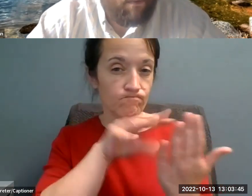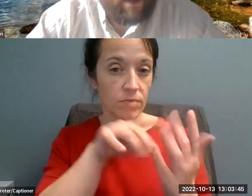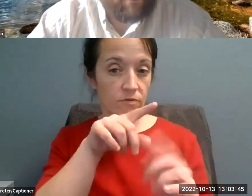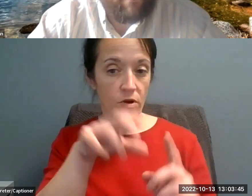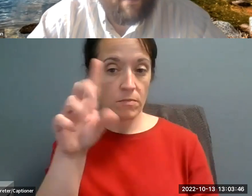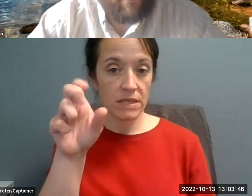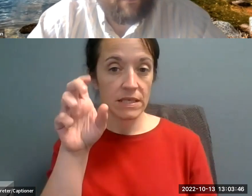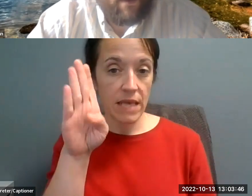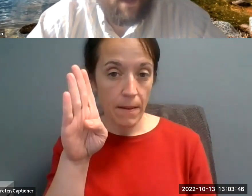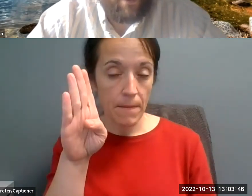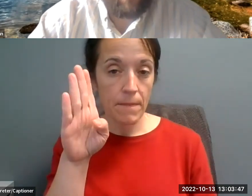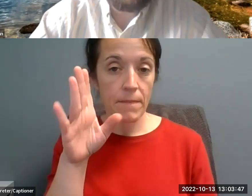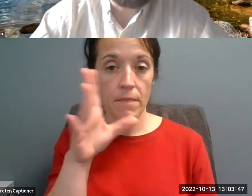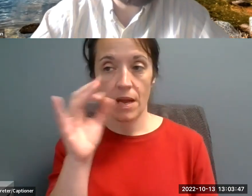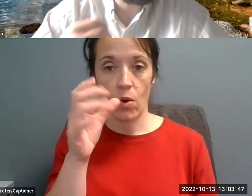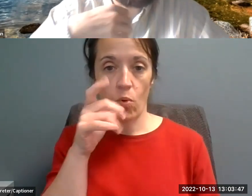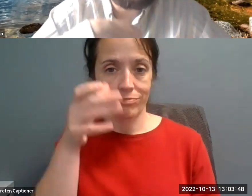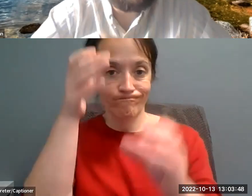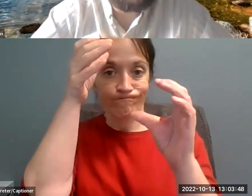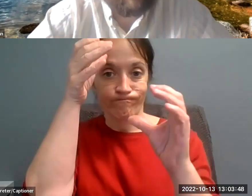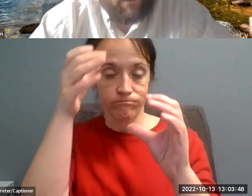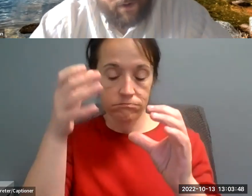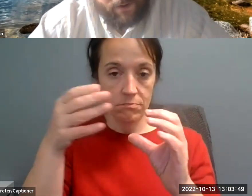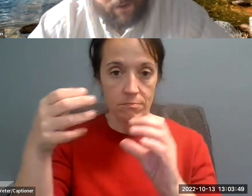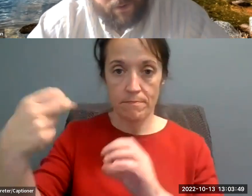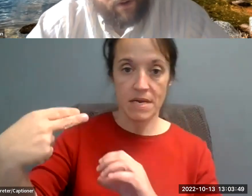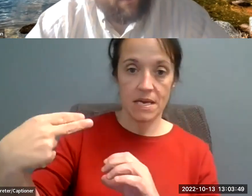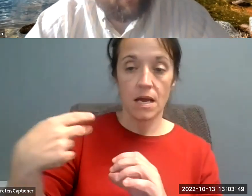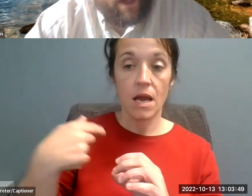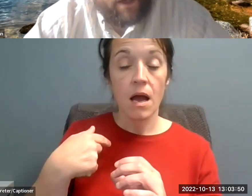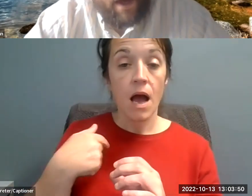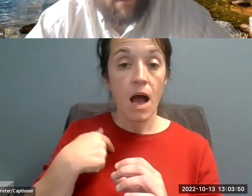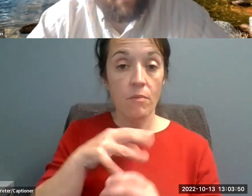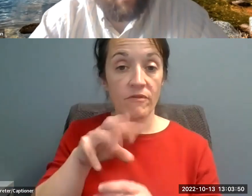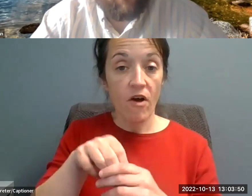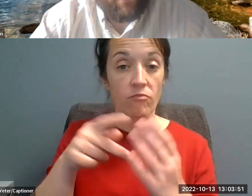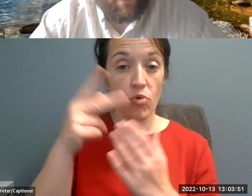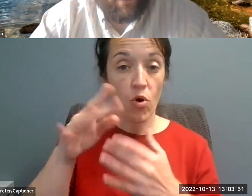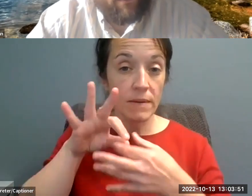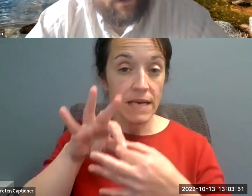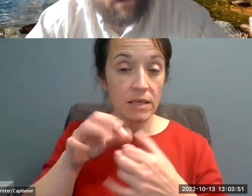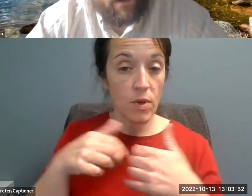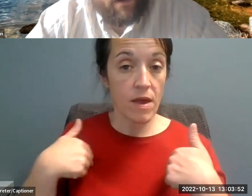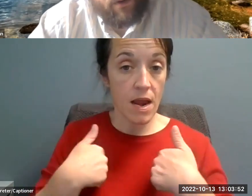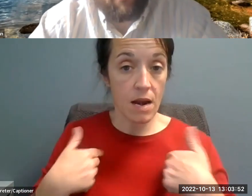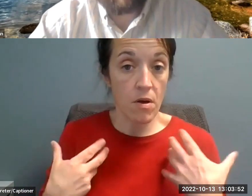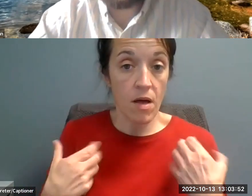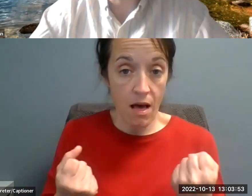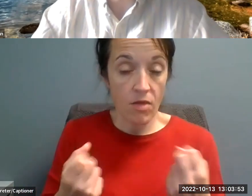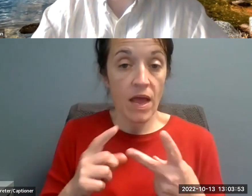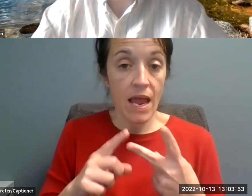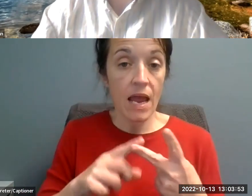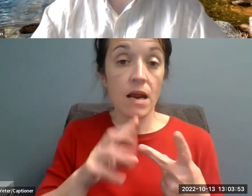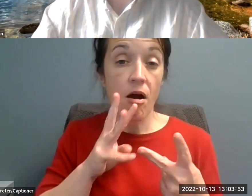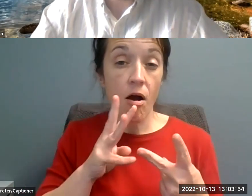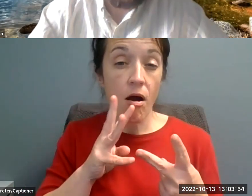with more experience. And I engage, just so everyone knows, in programs related to animal health and aquaculture. So if you